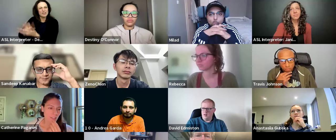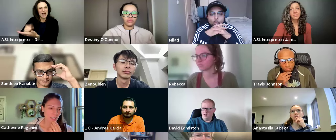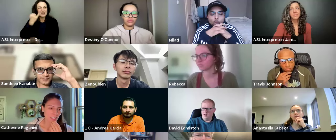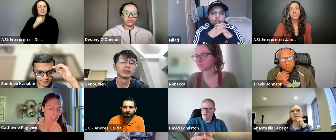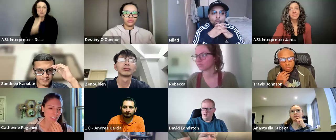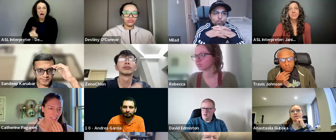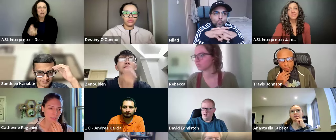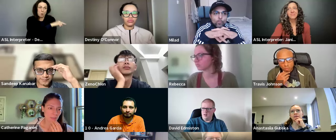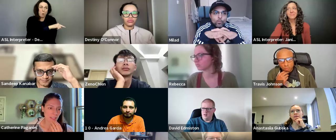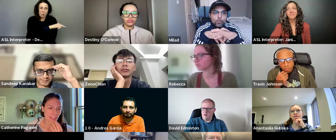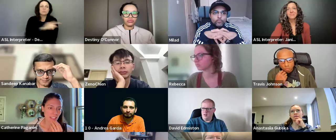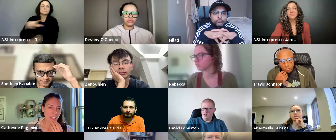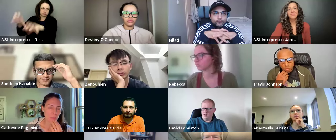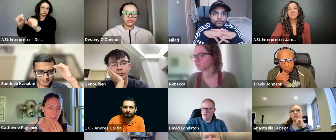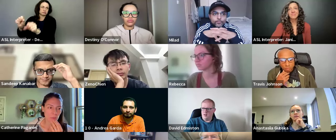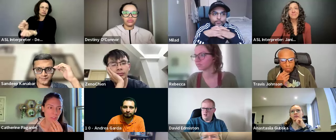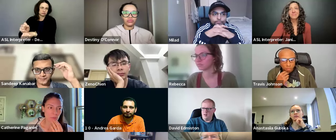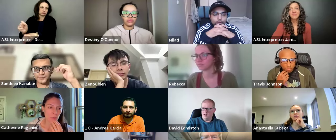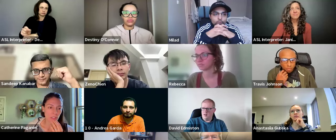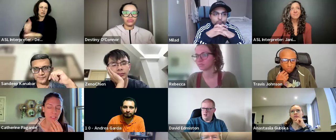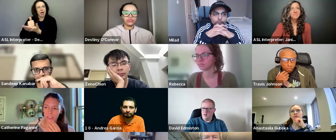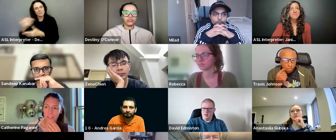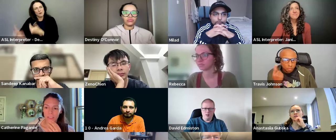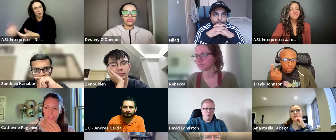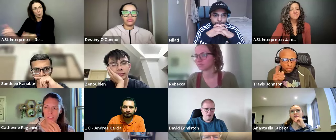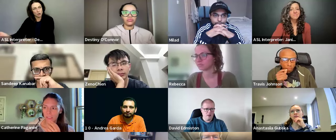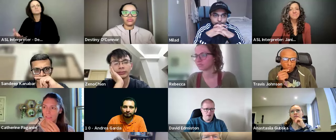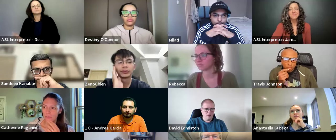going can certainly, I think, help us move this forward.